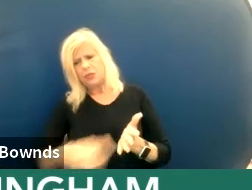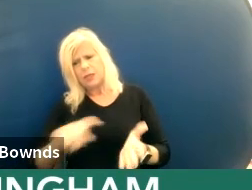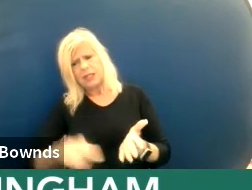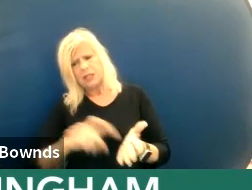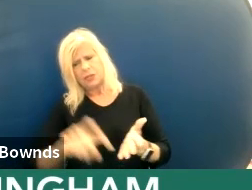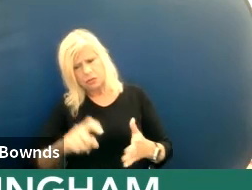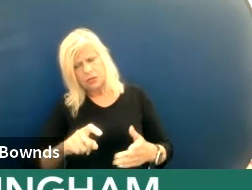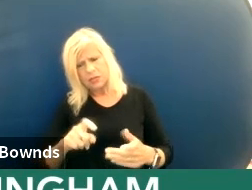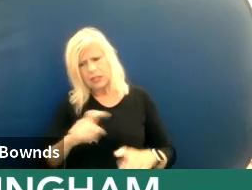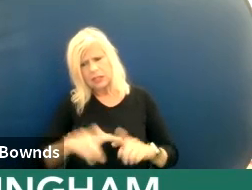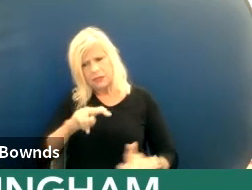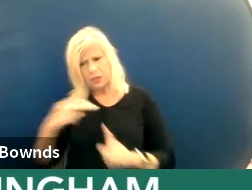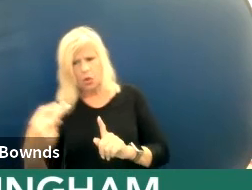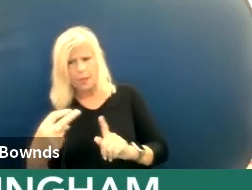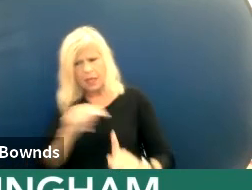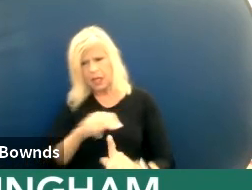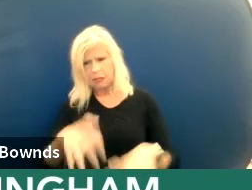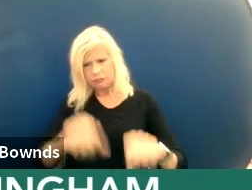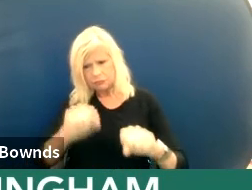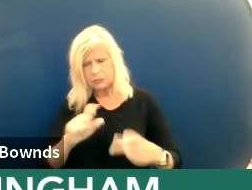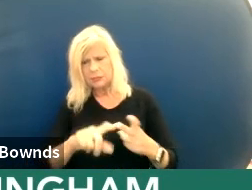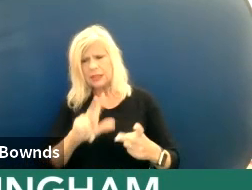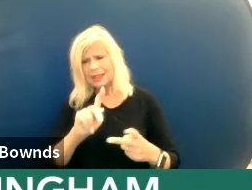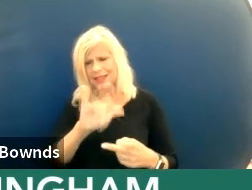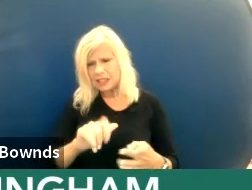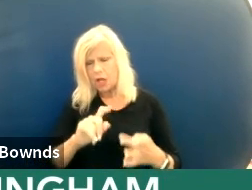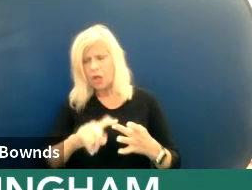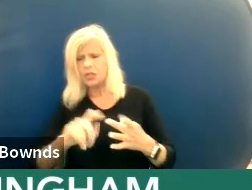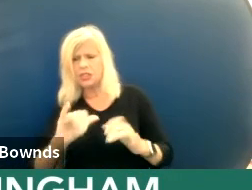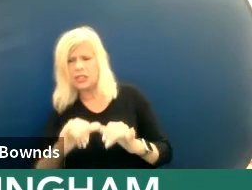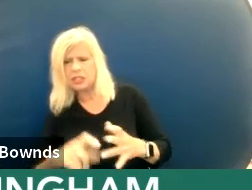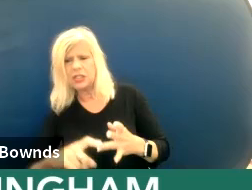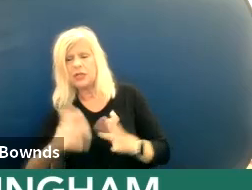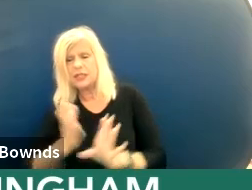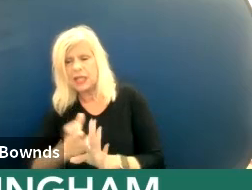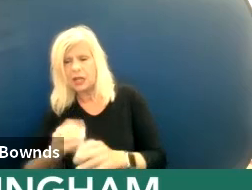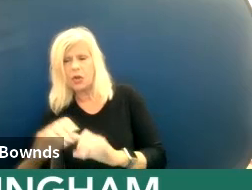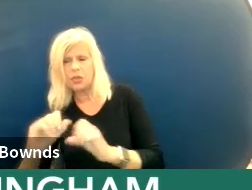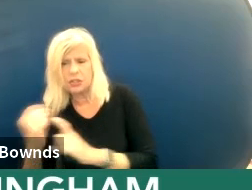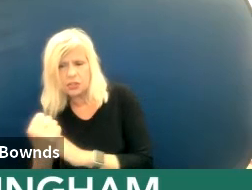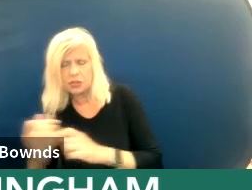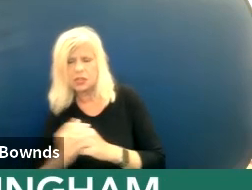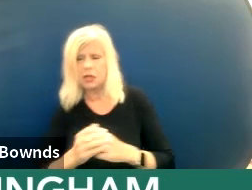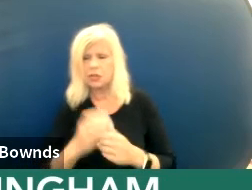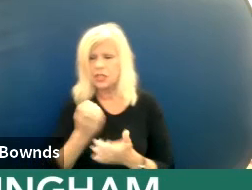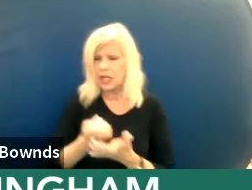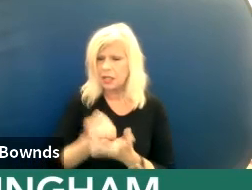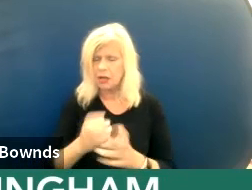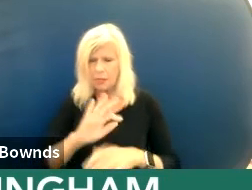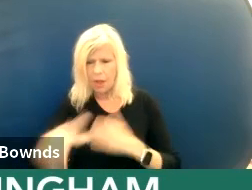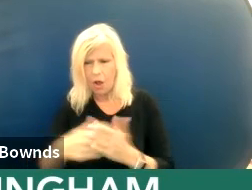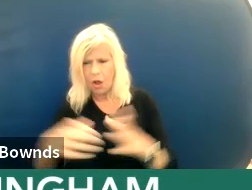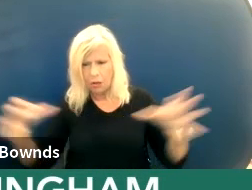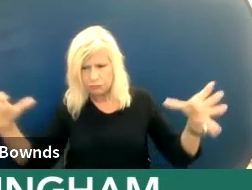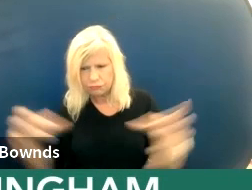from many different domains, from kinesiology, engineering, psychology, sociology, economics. We must be collaborative